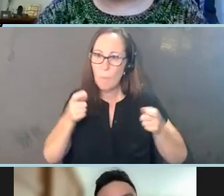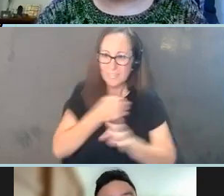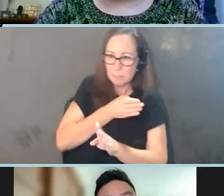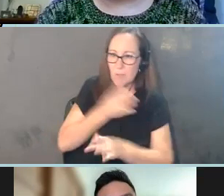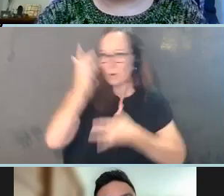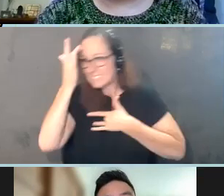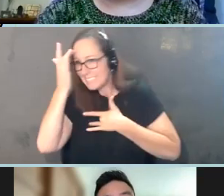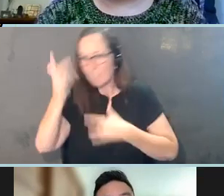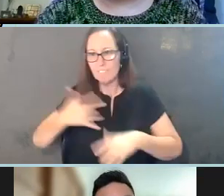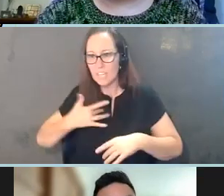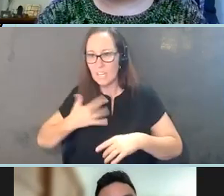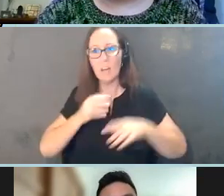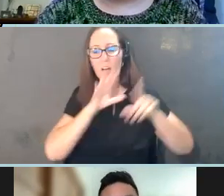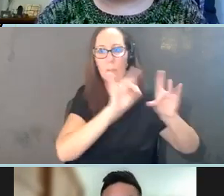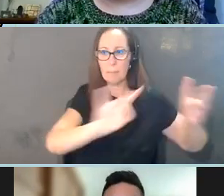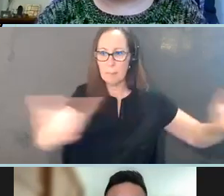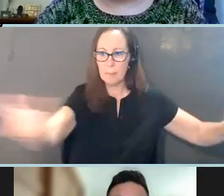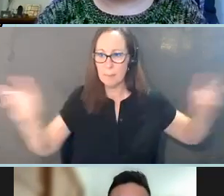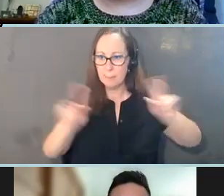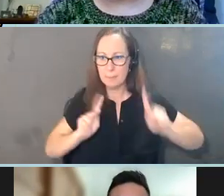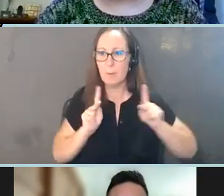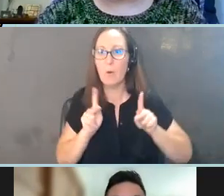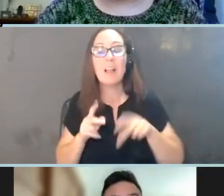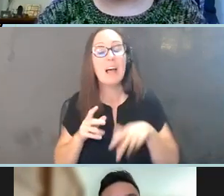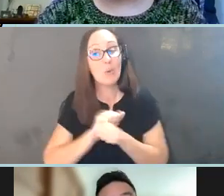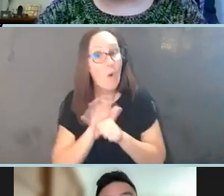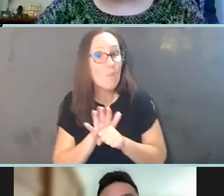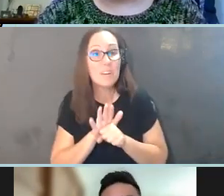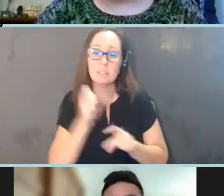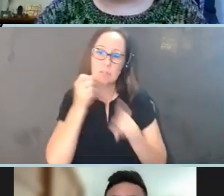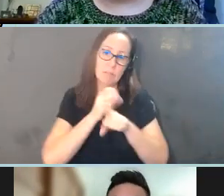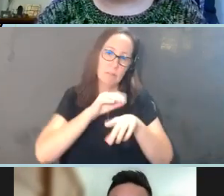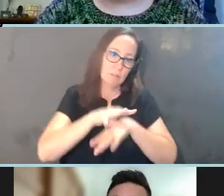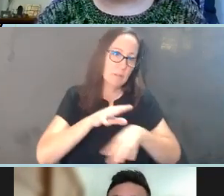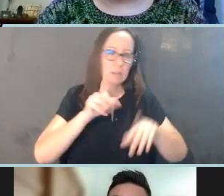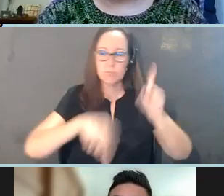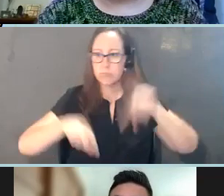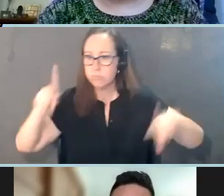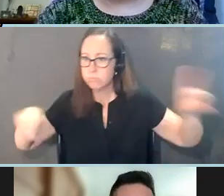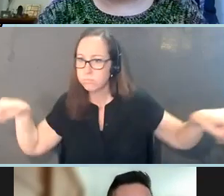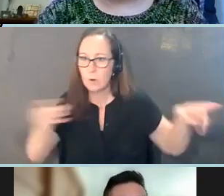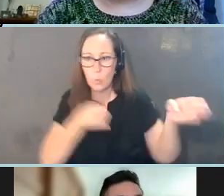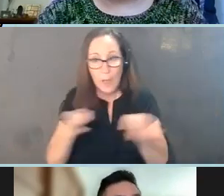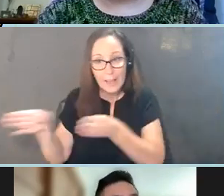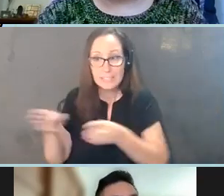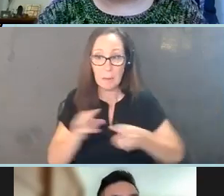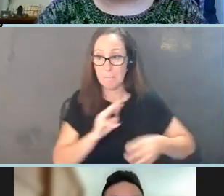here is COVID affects different people in different ways. And the symptoms can range from mild to severe illness. And the truth is